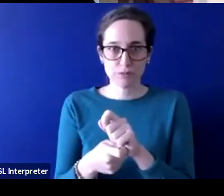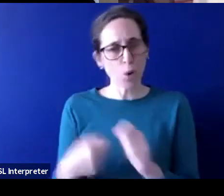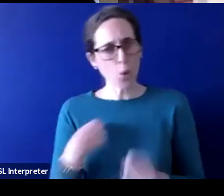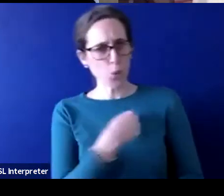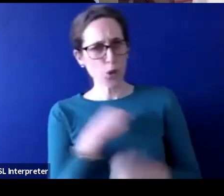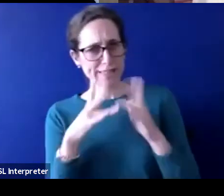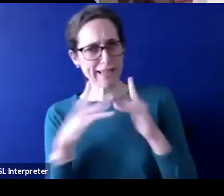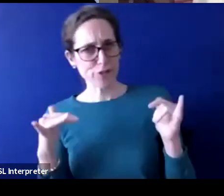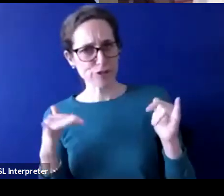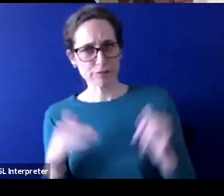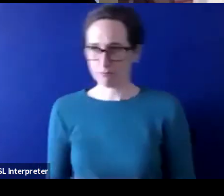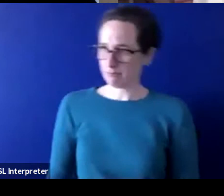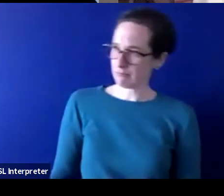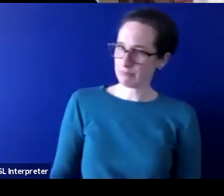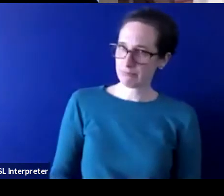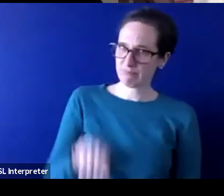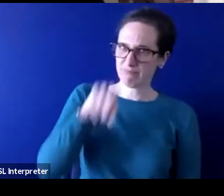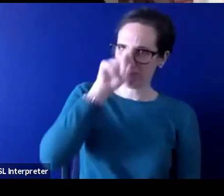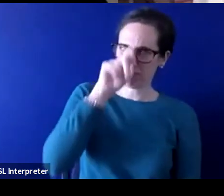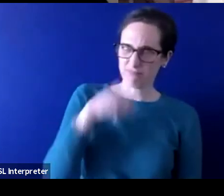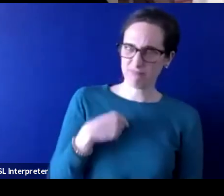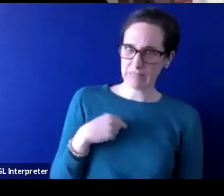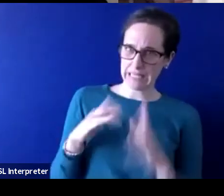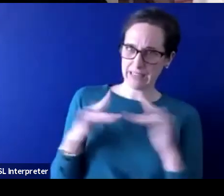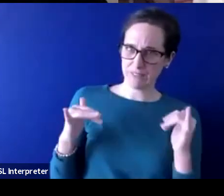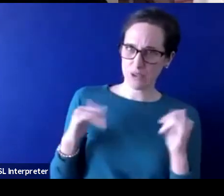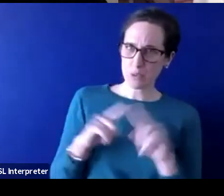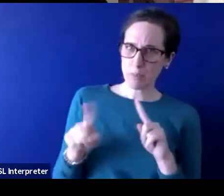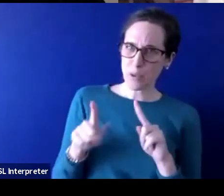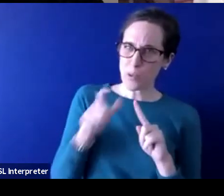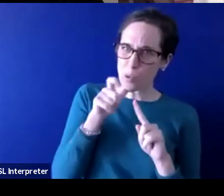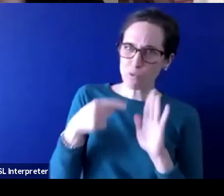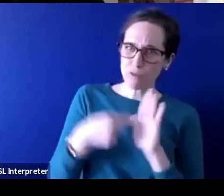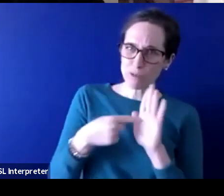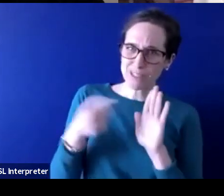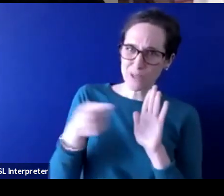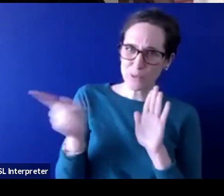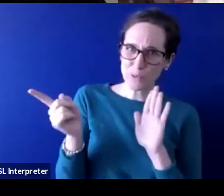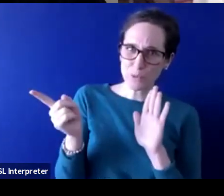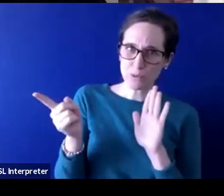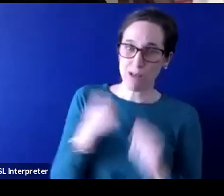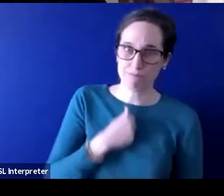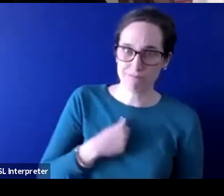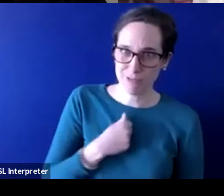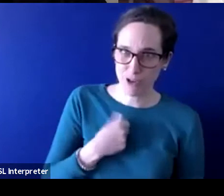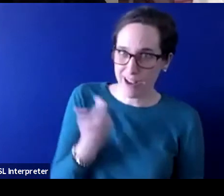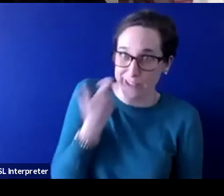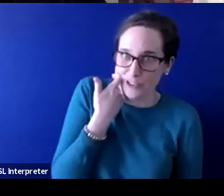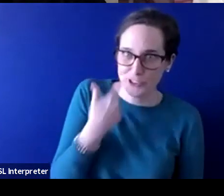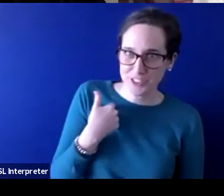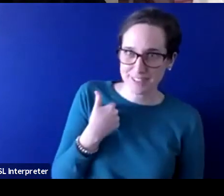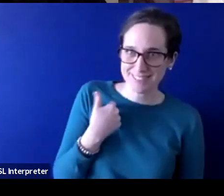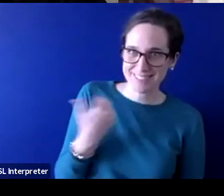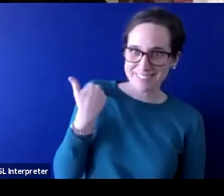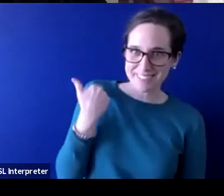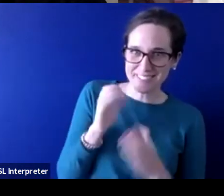we're diverse, but it's like, okay, you're diverse, but who's the people at top? Like, who are the, like, I'm sorry to bring this up, but I had a discussion with one of my other